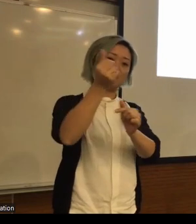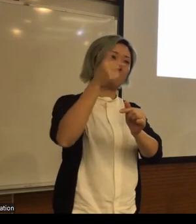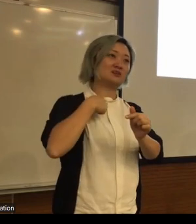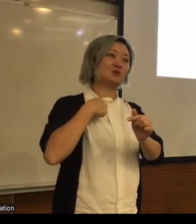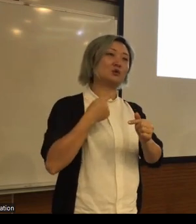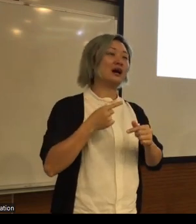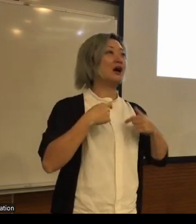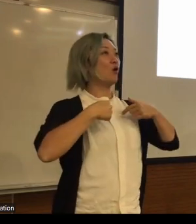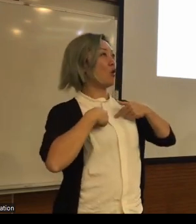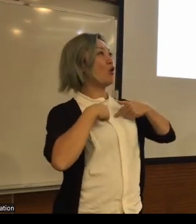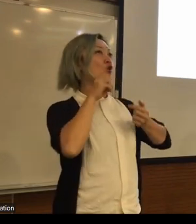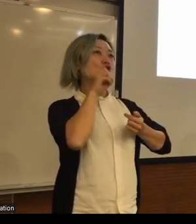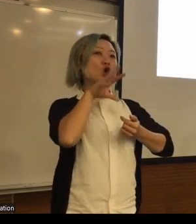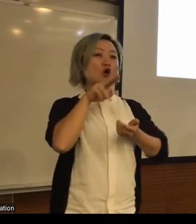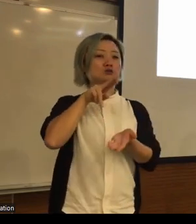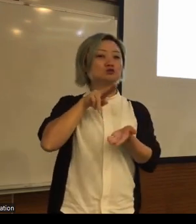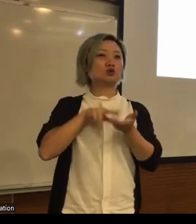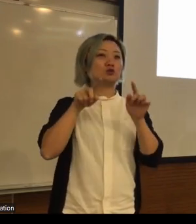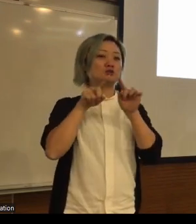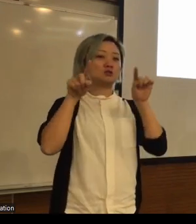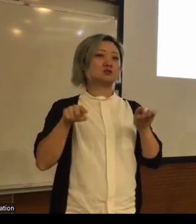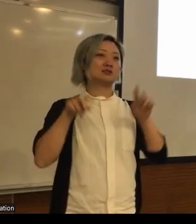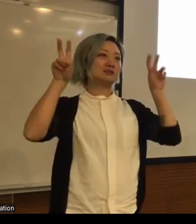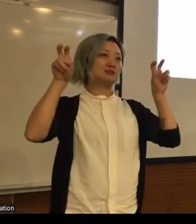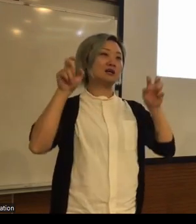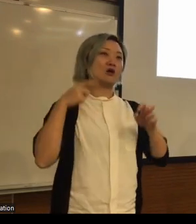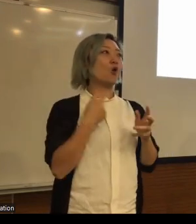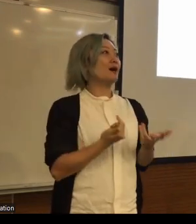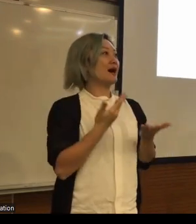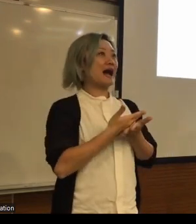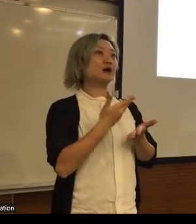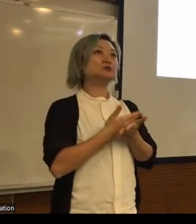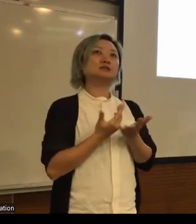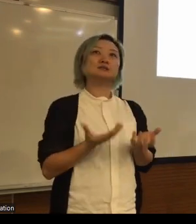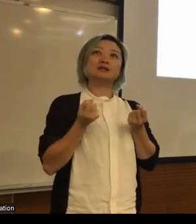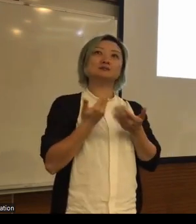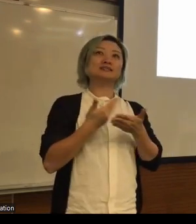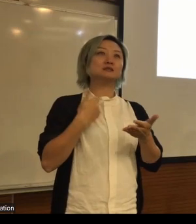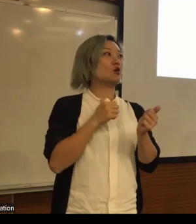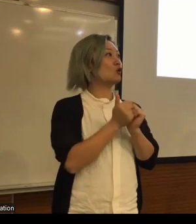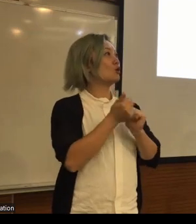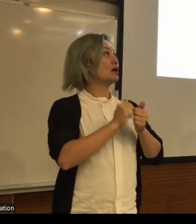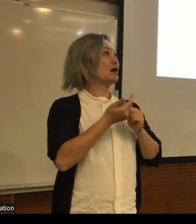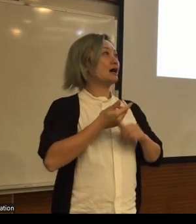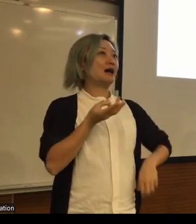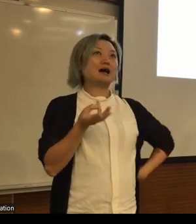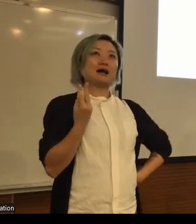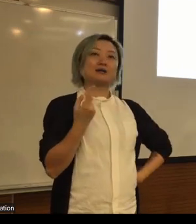so. So when I graduated and I passed the exam, I thought, oh, I'm a